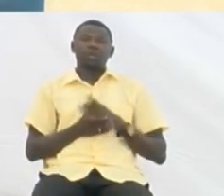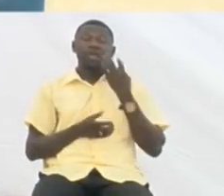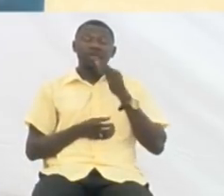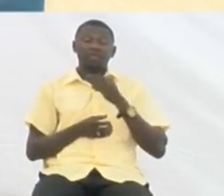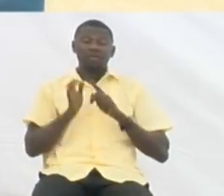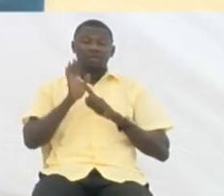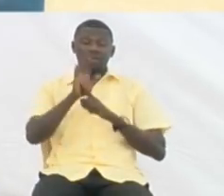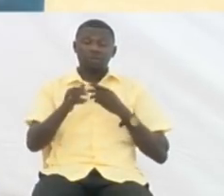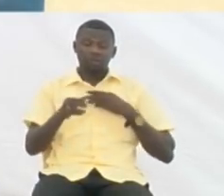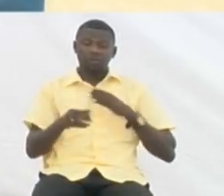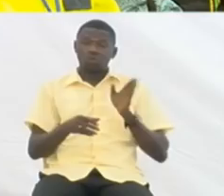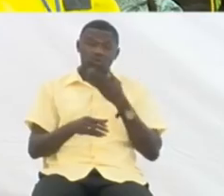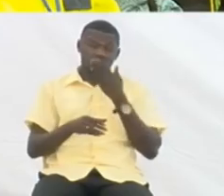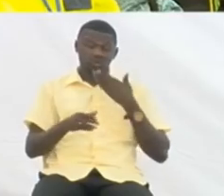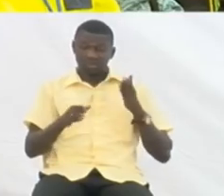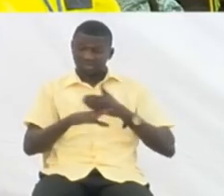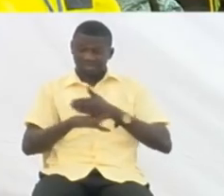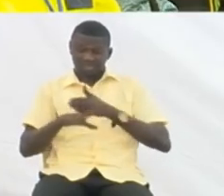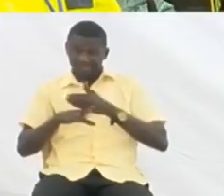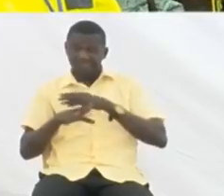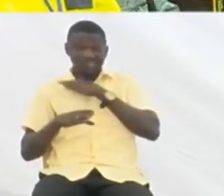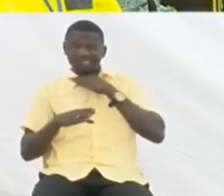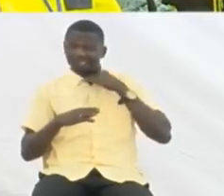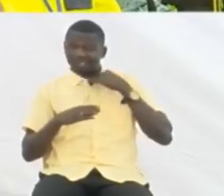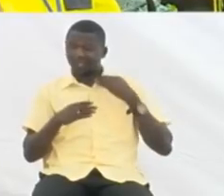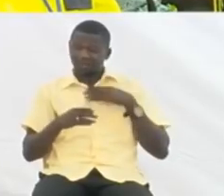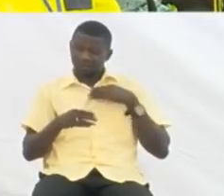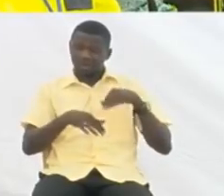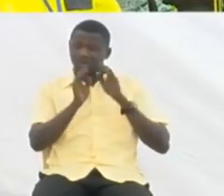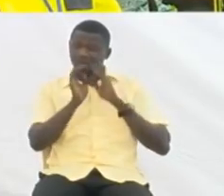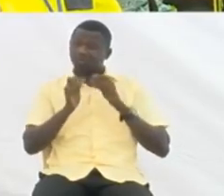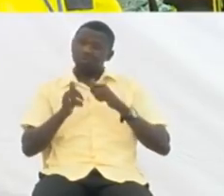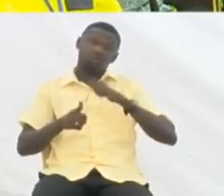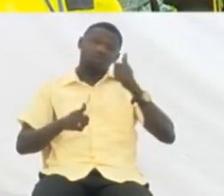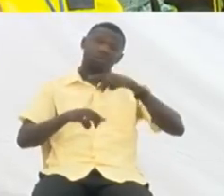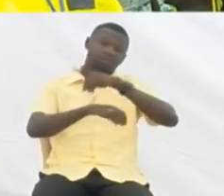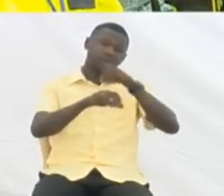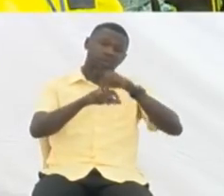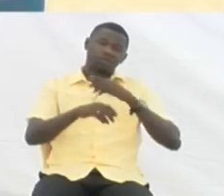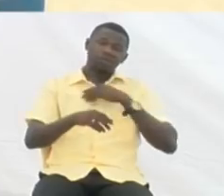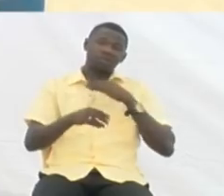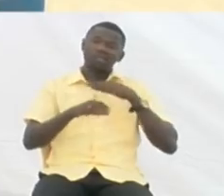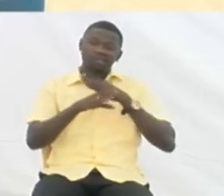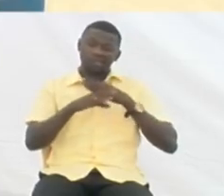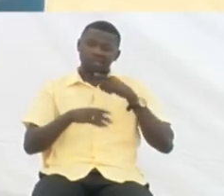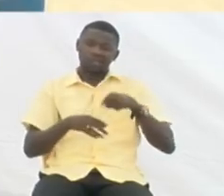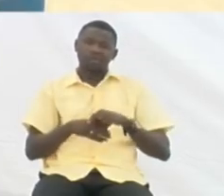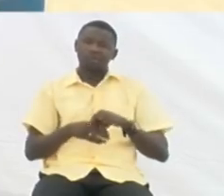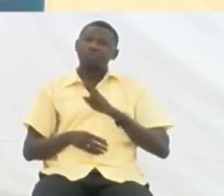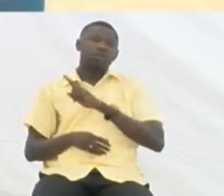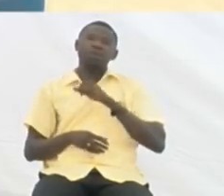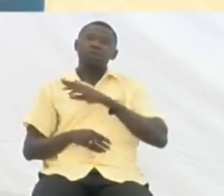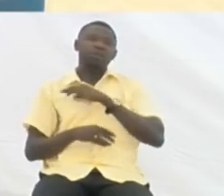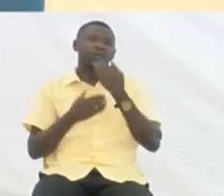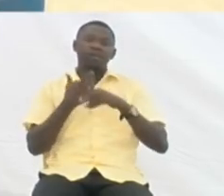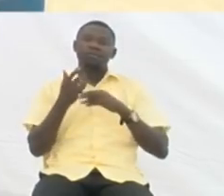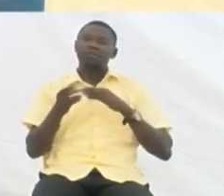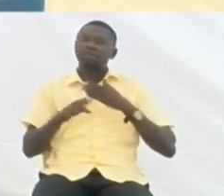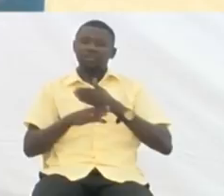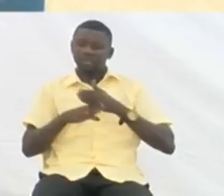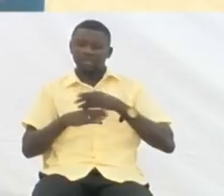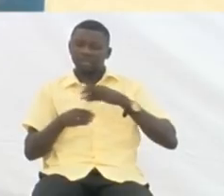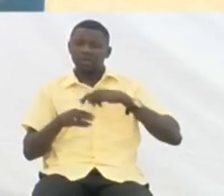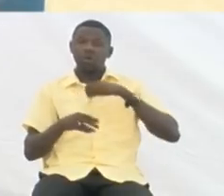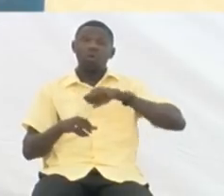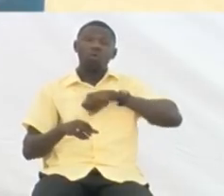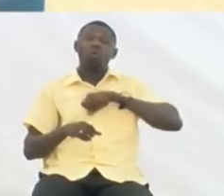if they were going to slaughter us, they would take us to somewhere else and slaughter us there. But they will not slaughter us at